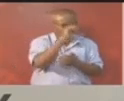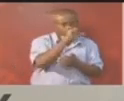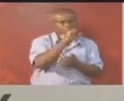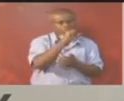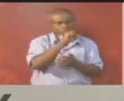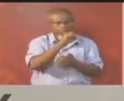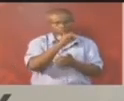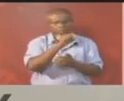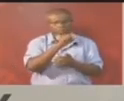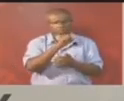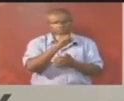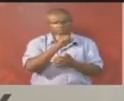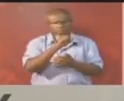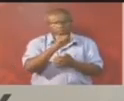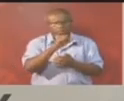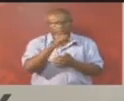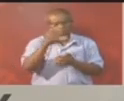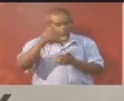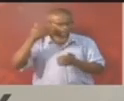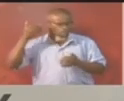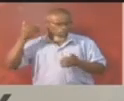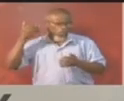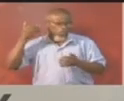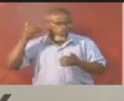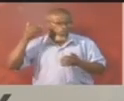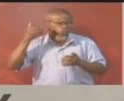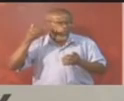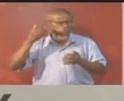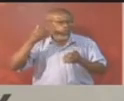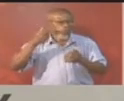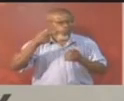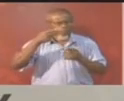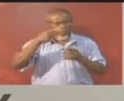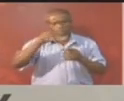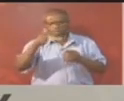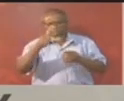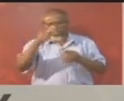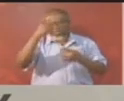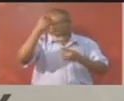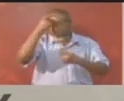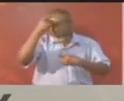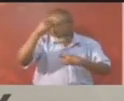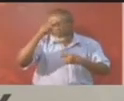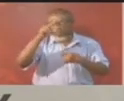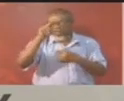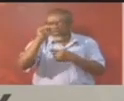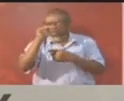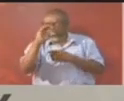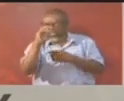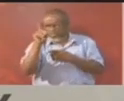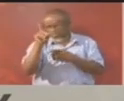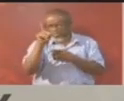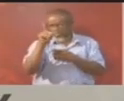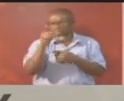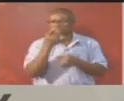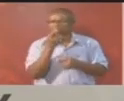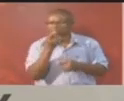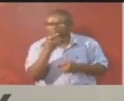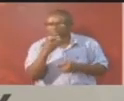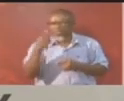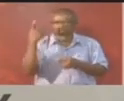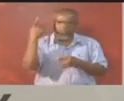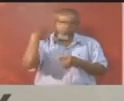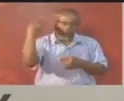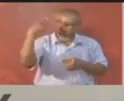on comorbidities, etc., has remained largely the same, with the diabetes and hypertension and chronic kidney disease